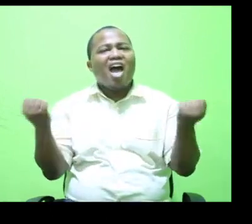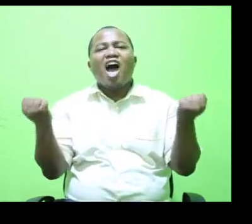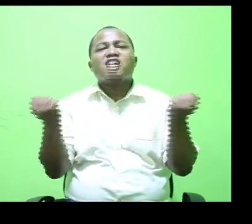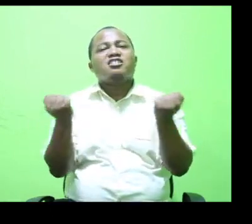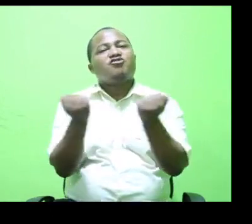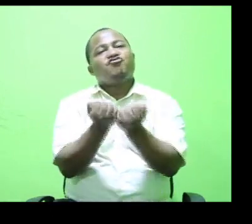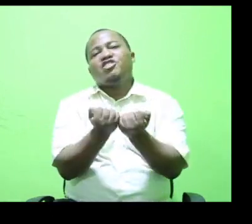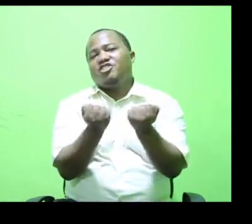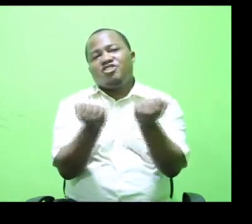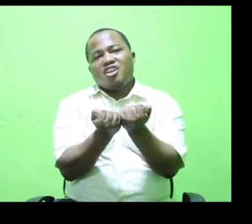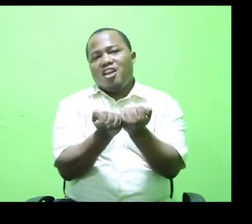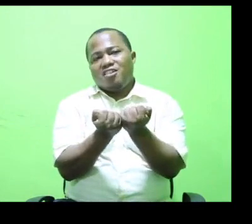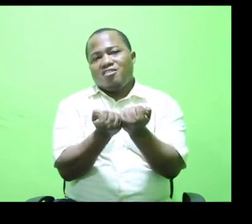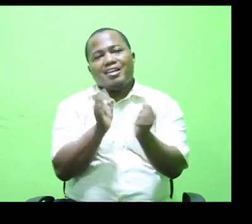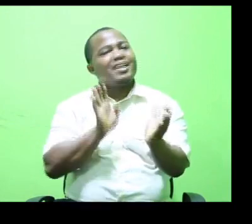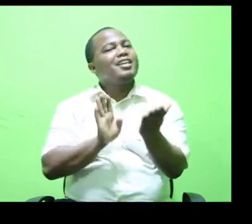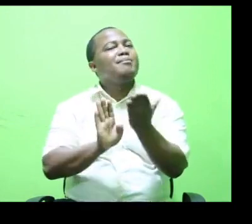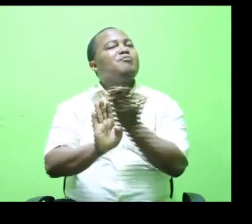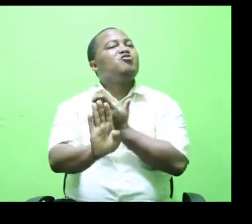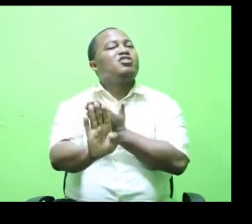artificial immunity.